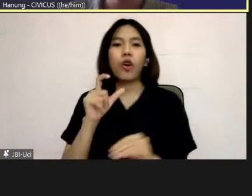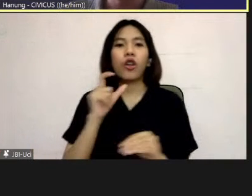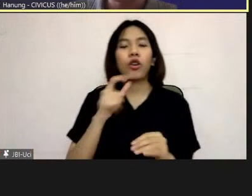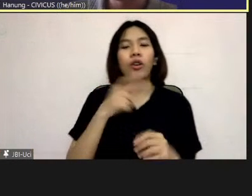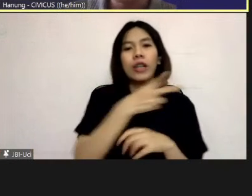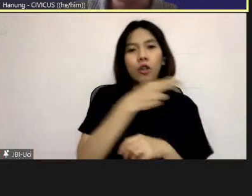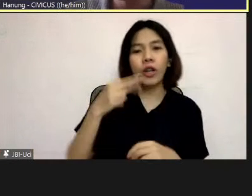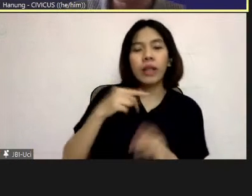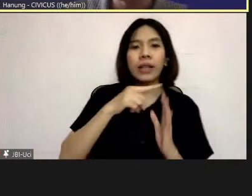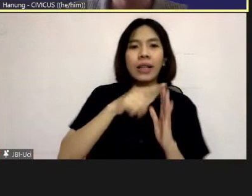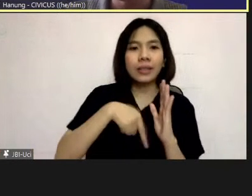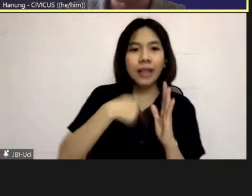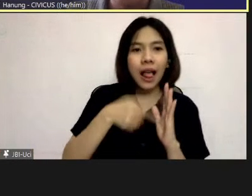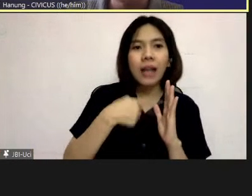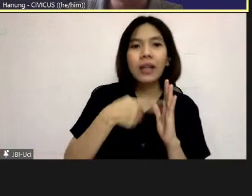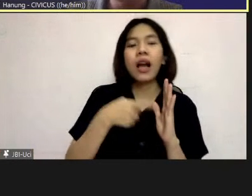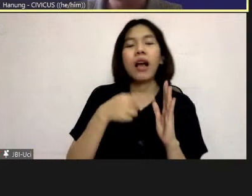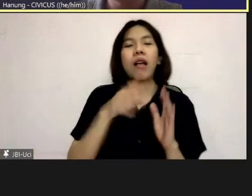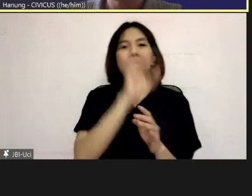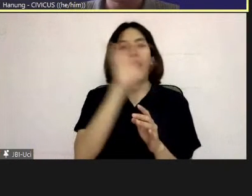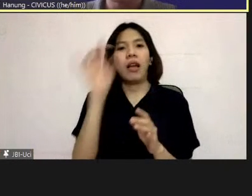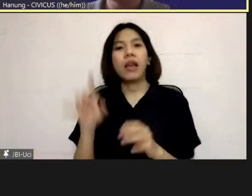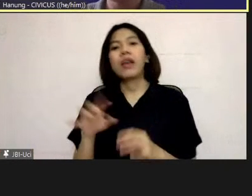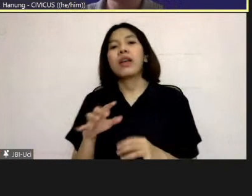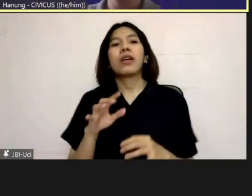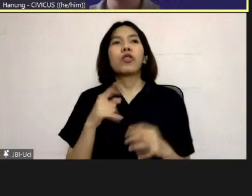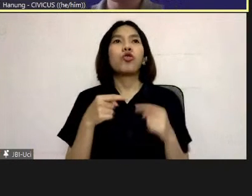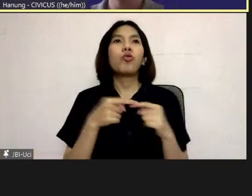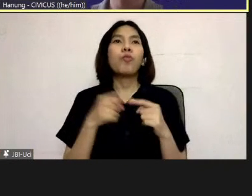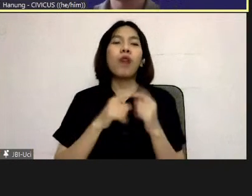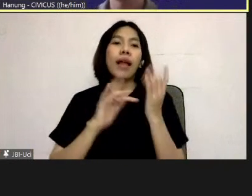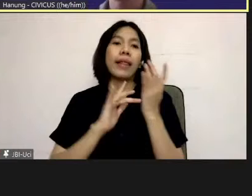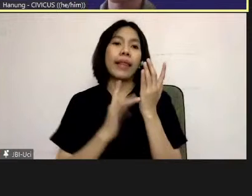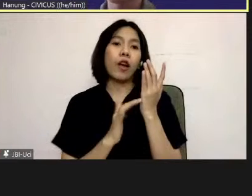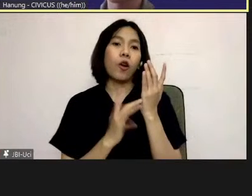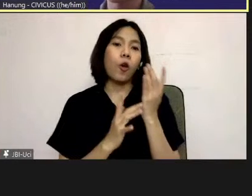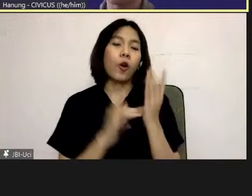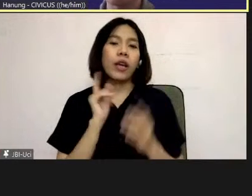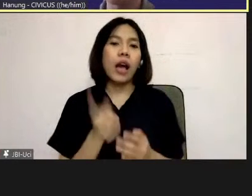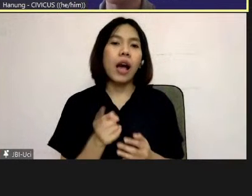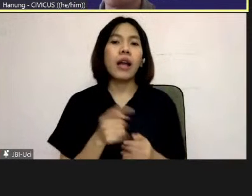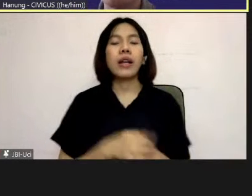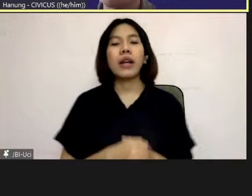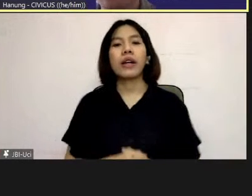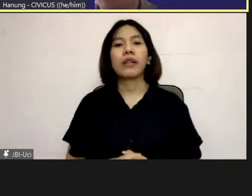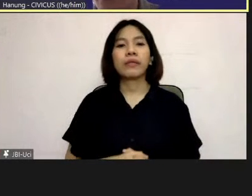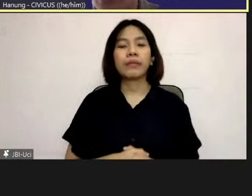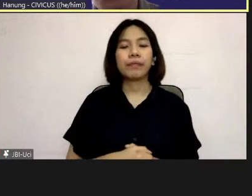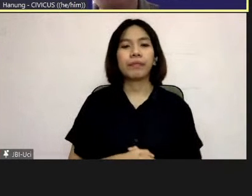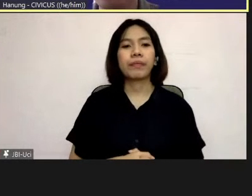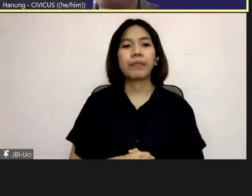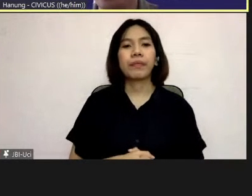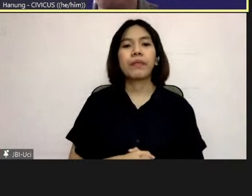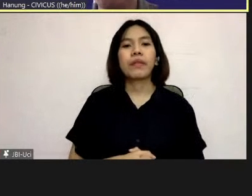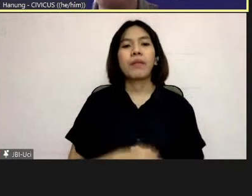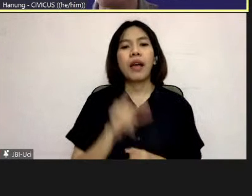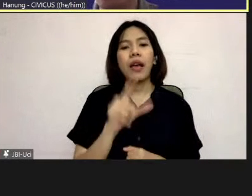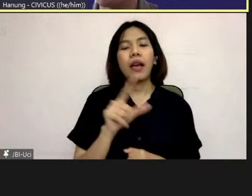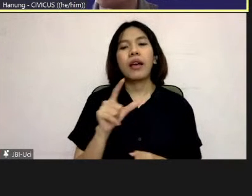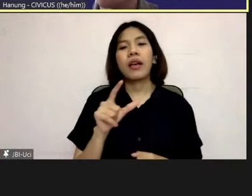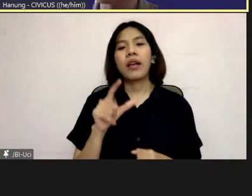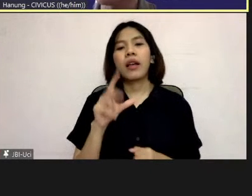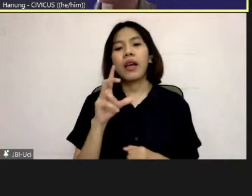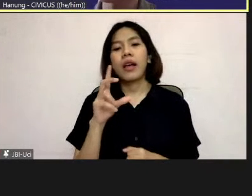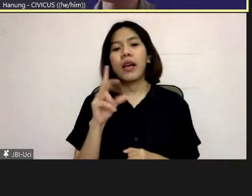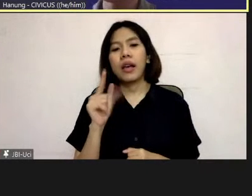use of long-range acoustic devices against protesters, which this technology can emit high volume sound at